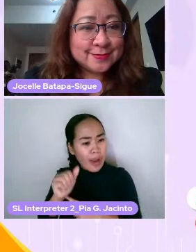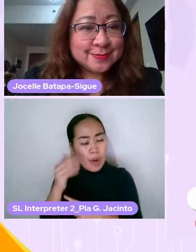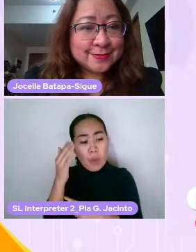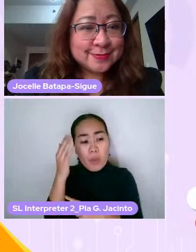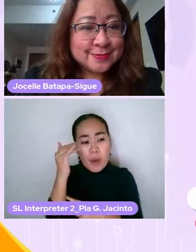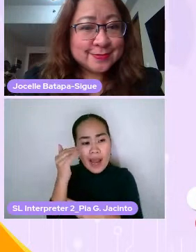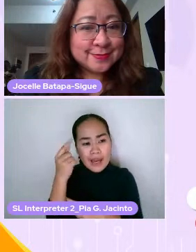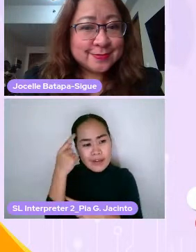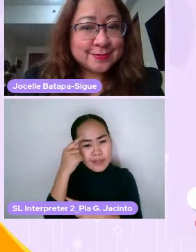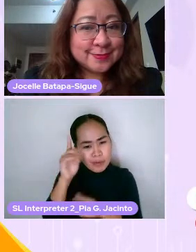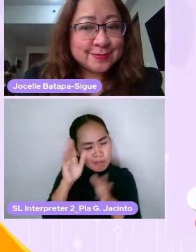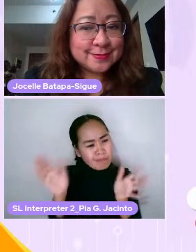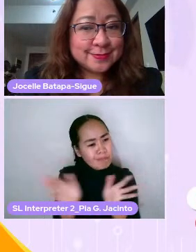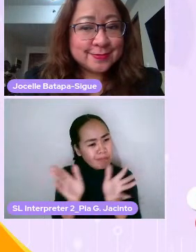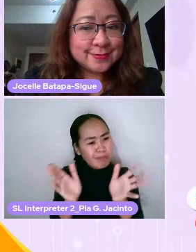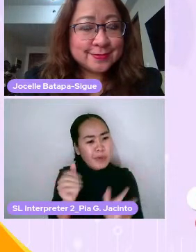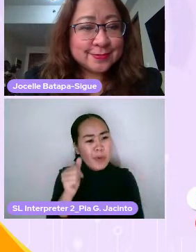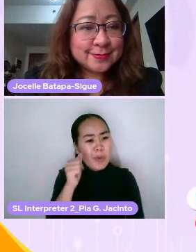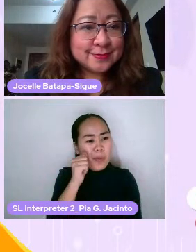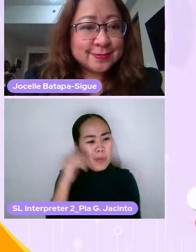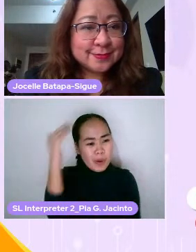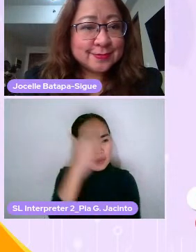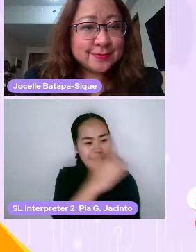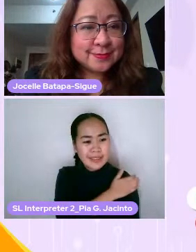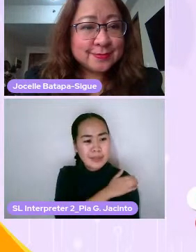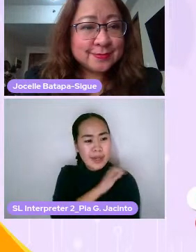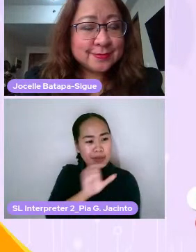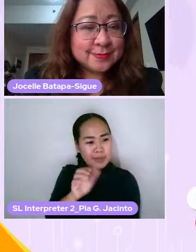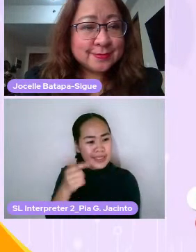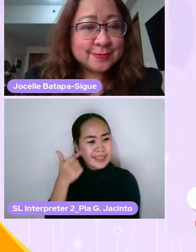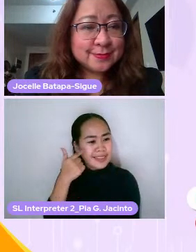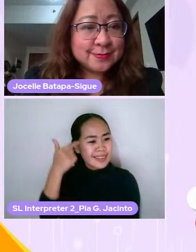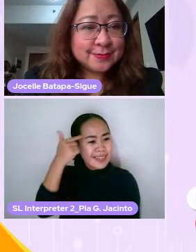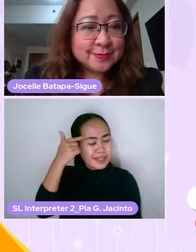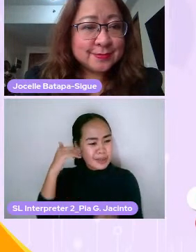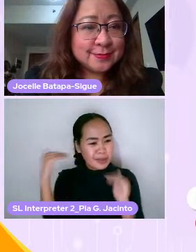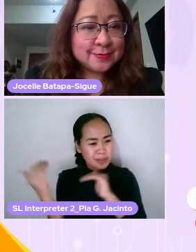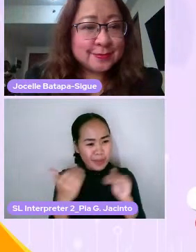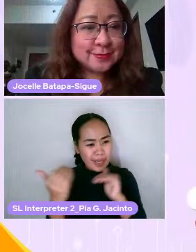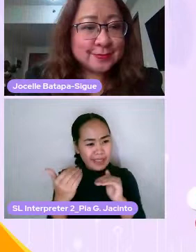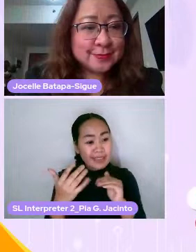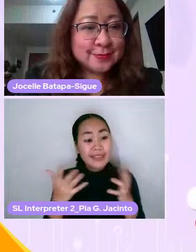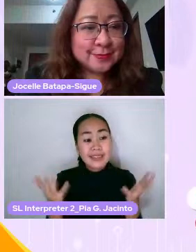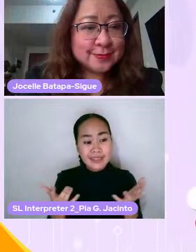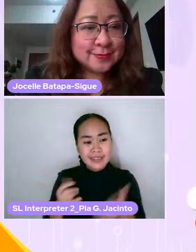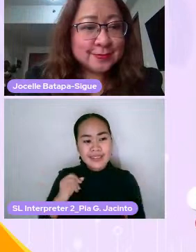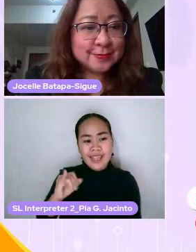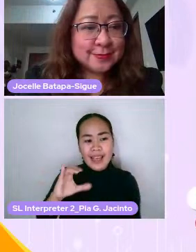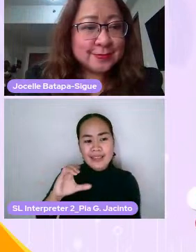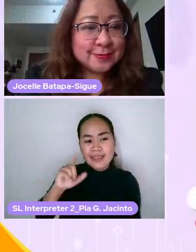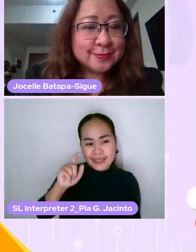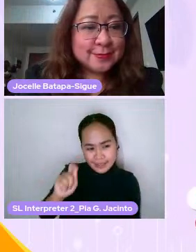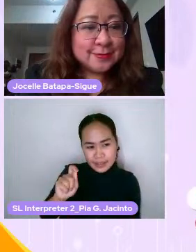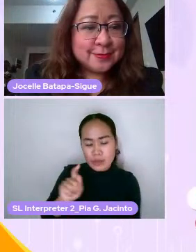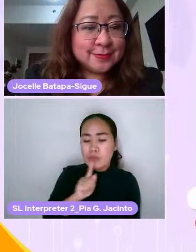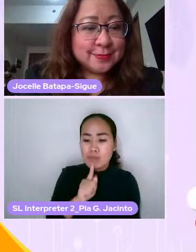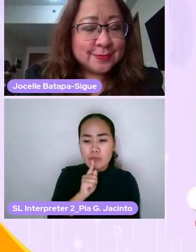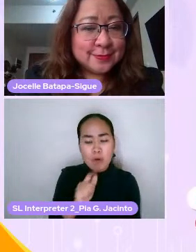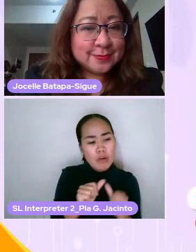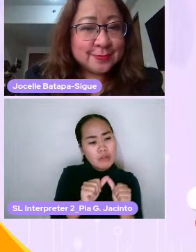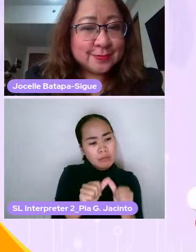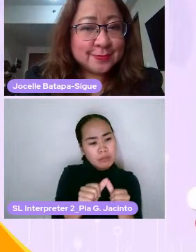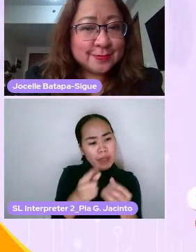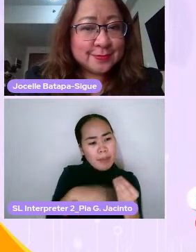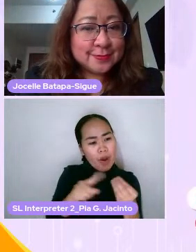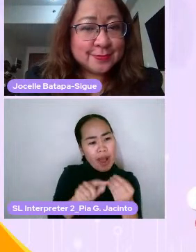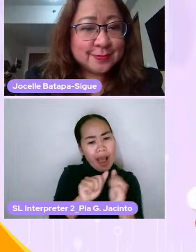equality and women empowerment to involve women in the field of ICT. At syempre, mapanatili natin na connected